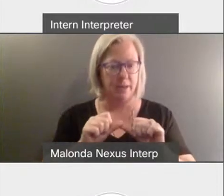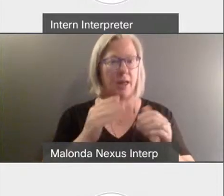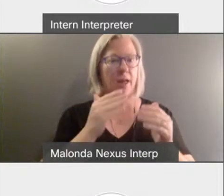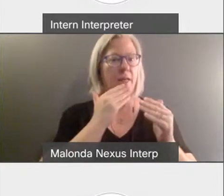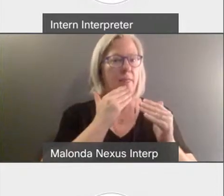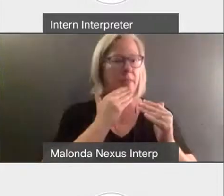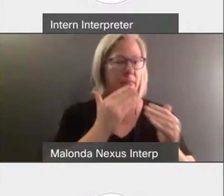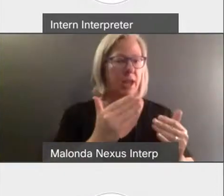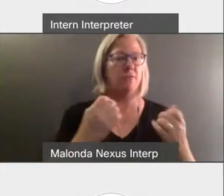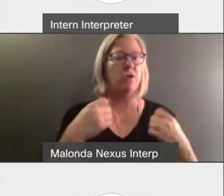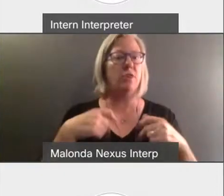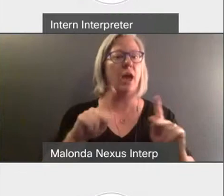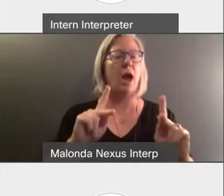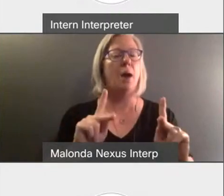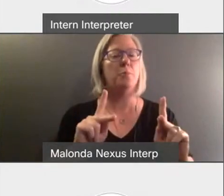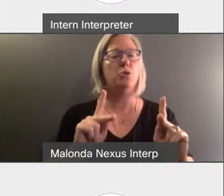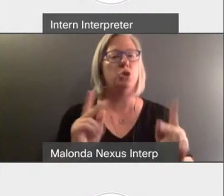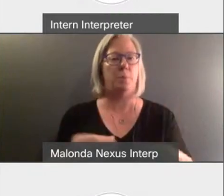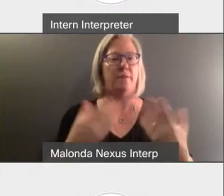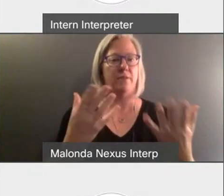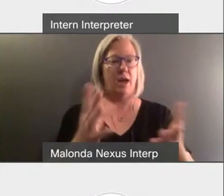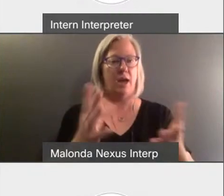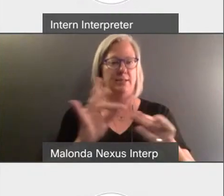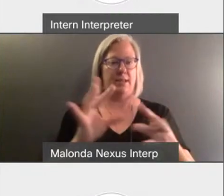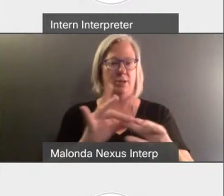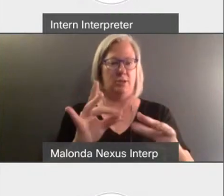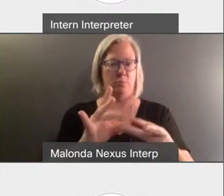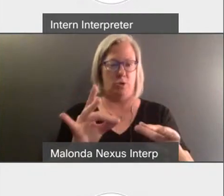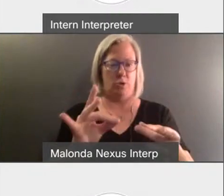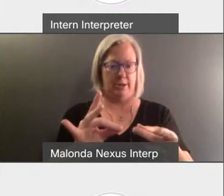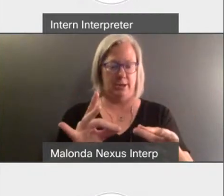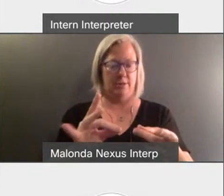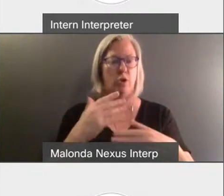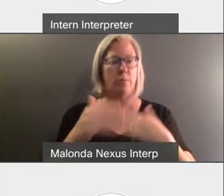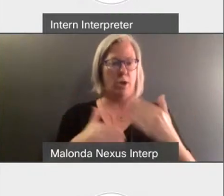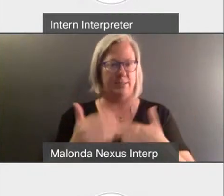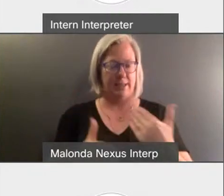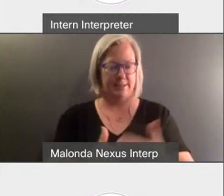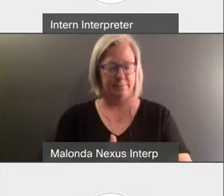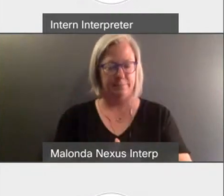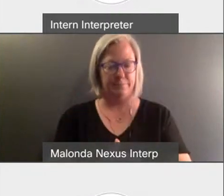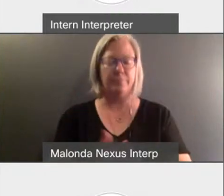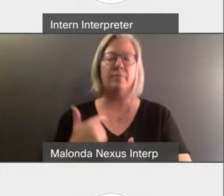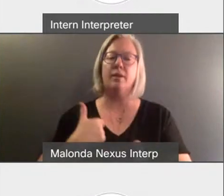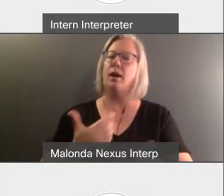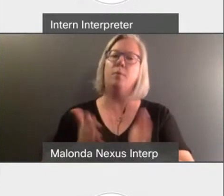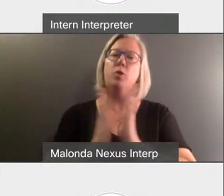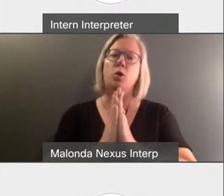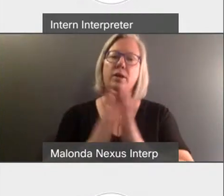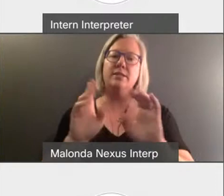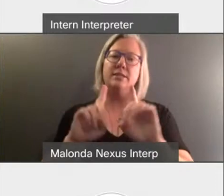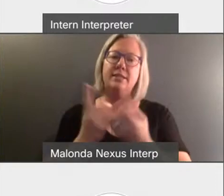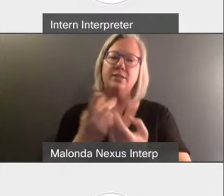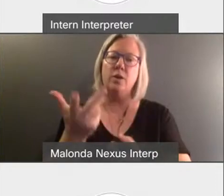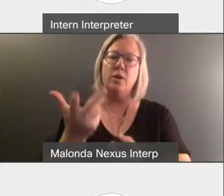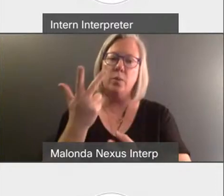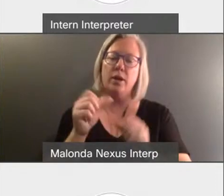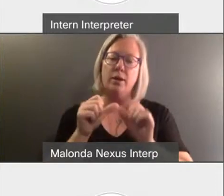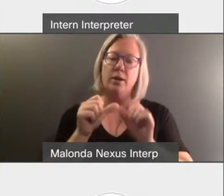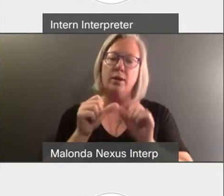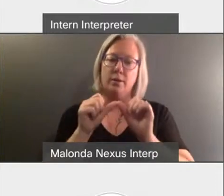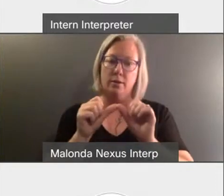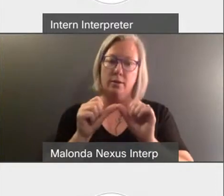for opportunity to provide testimony for the crucial process. I'm requesting that District 3